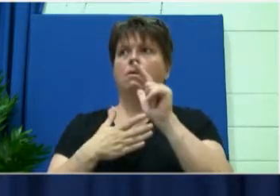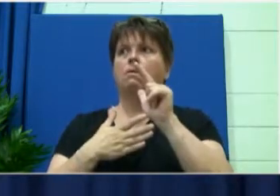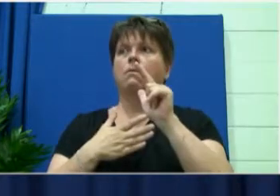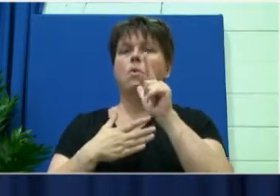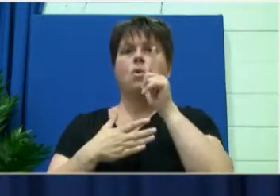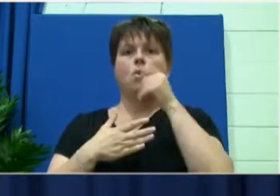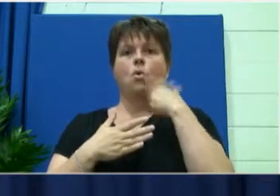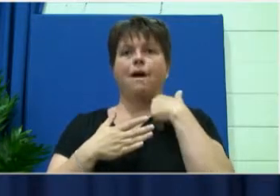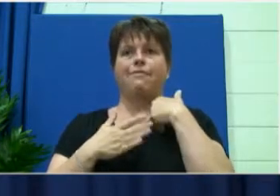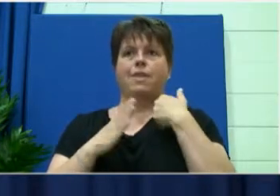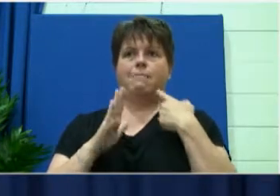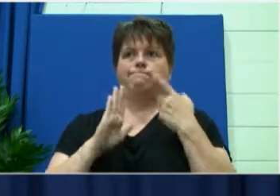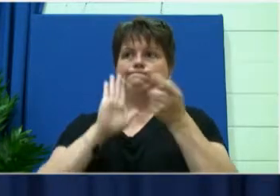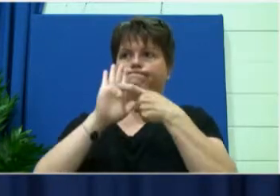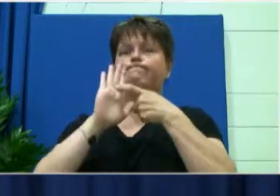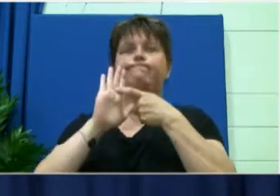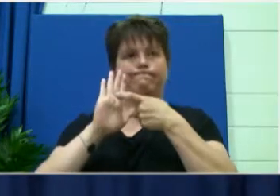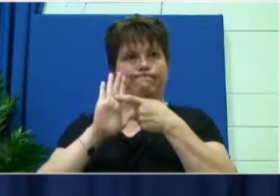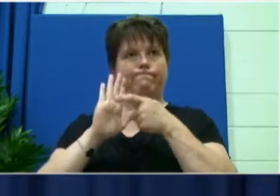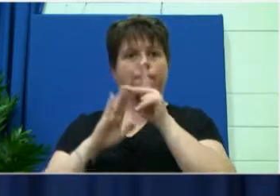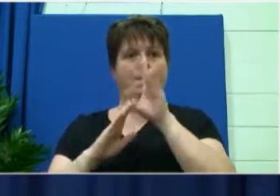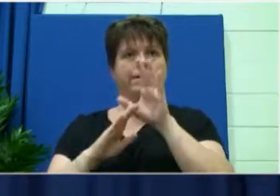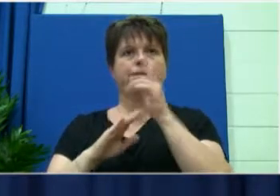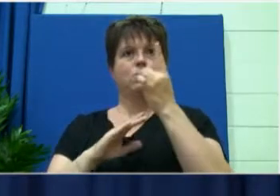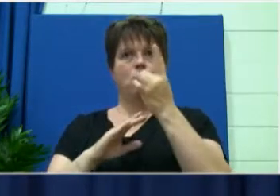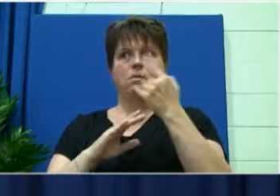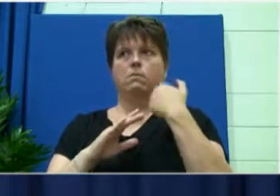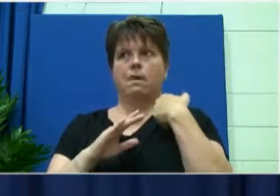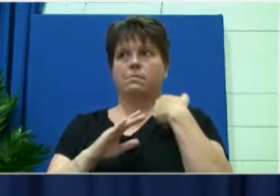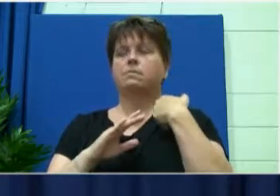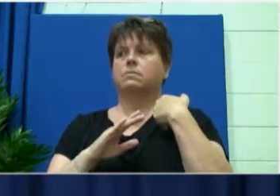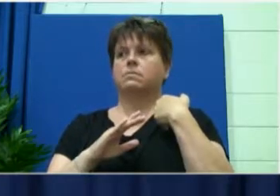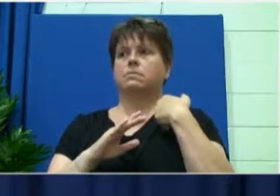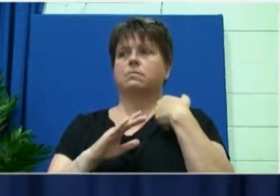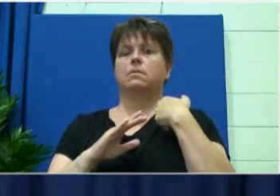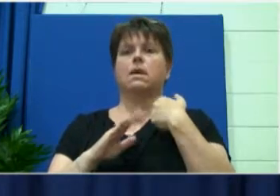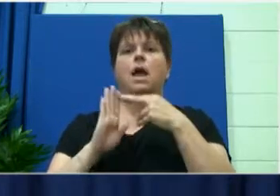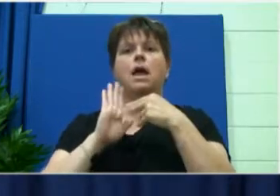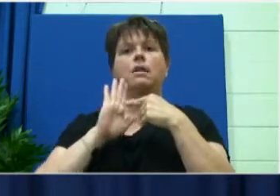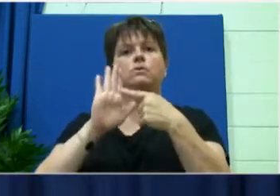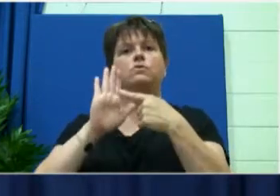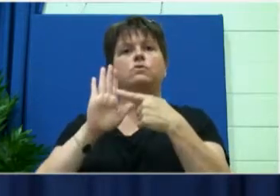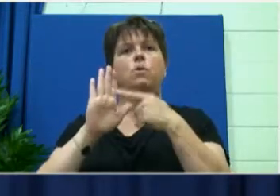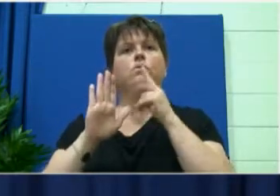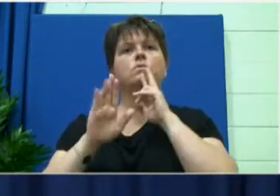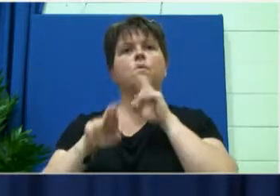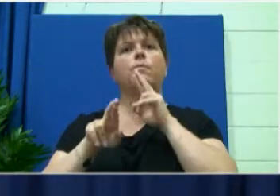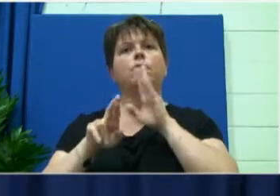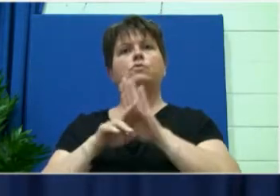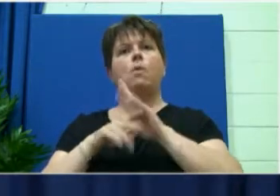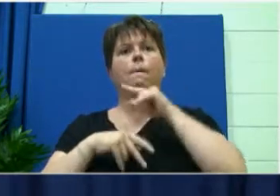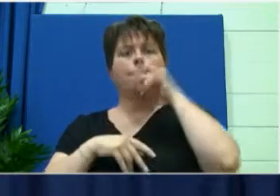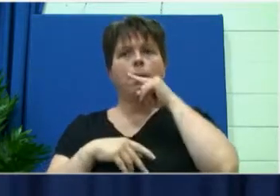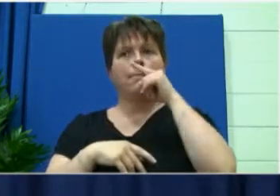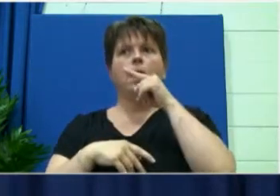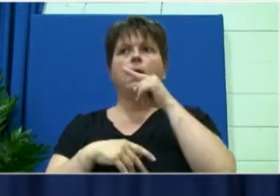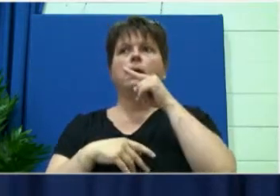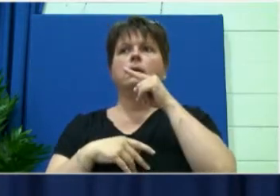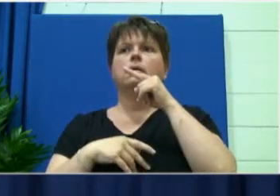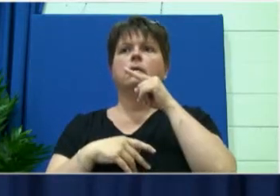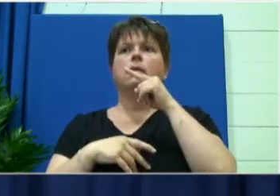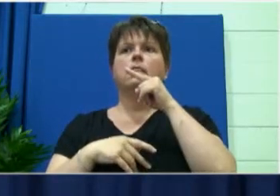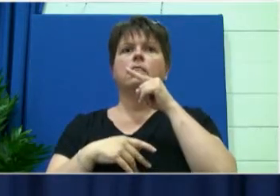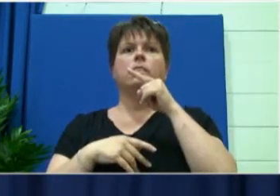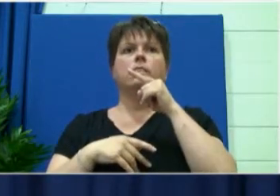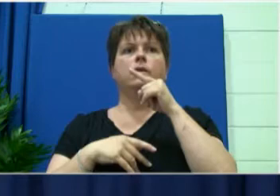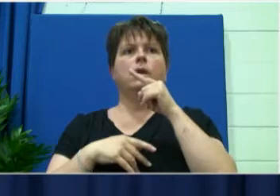who have this distinction, and KC is one of those. And it reflects the reporting to our public, the